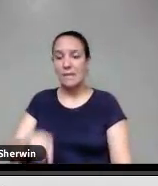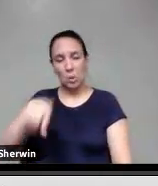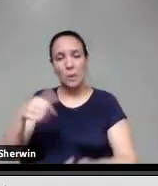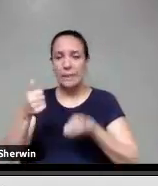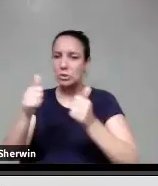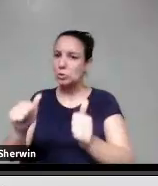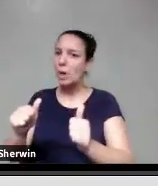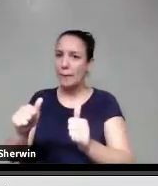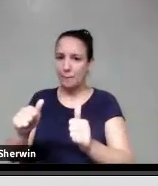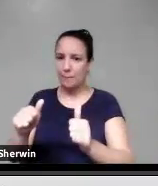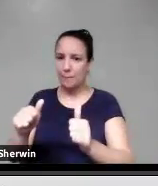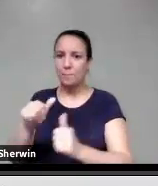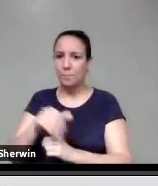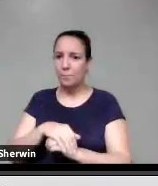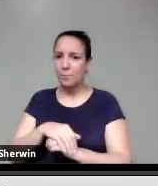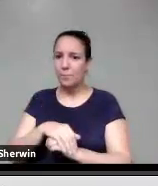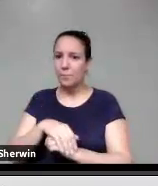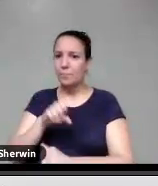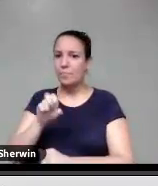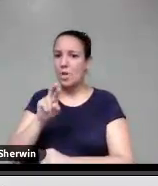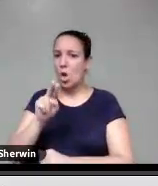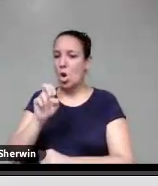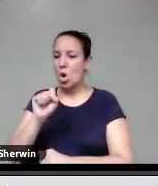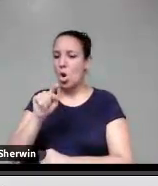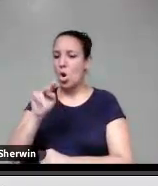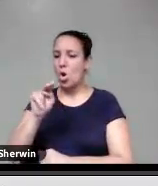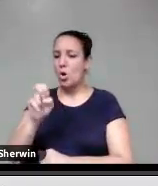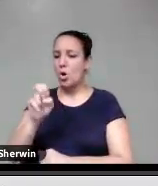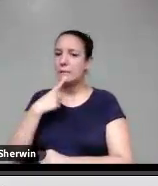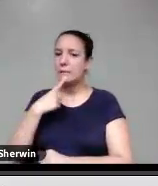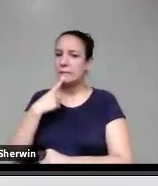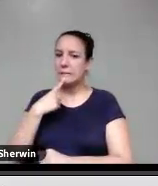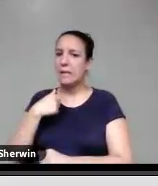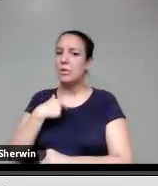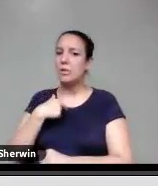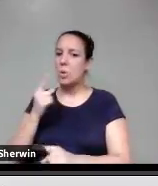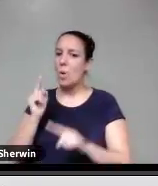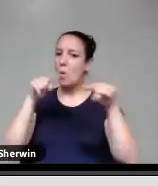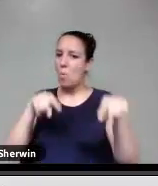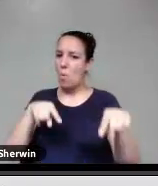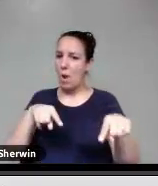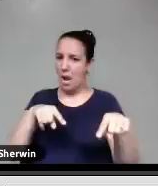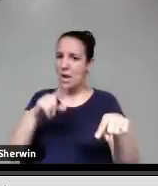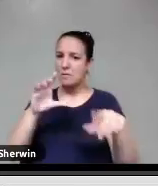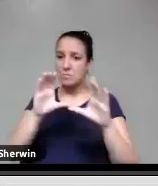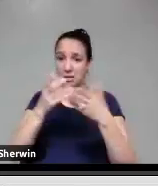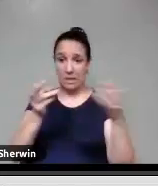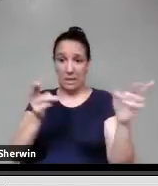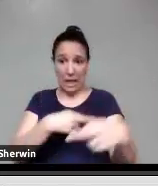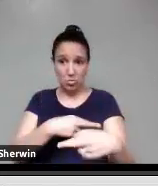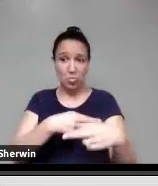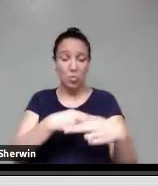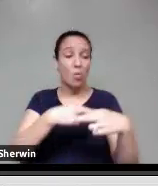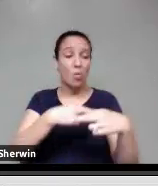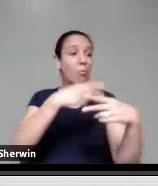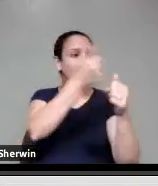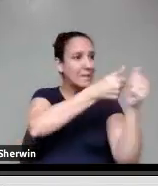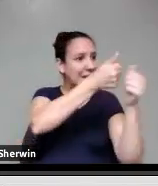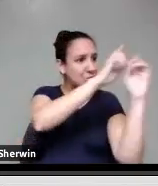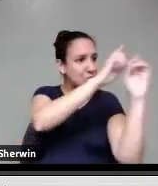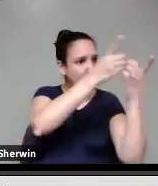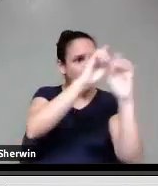Alyssa says, I think, Ernestine went to the classroom in the different department on campus. Absolutely. And then what can I do for you, right, Ernestine?